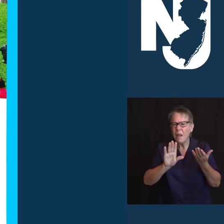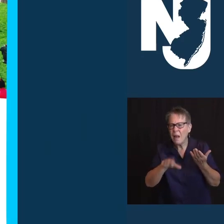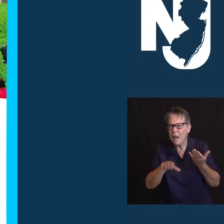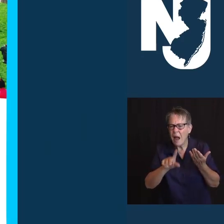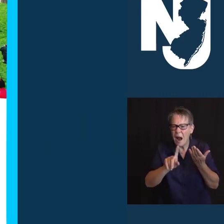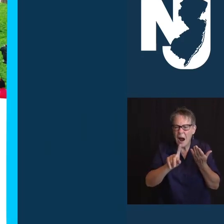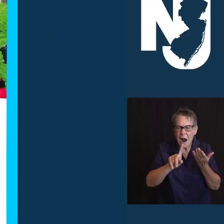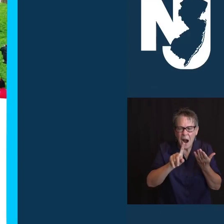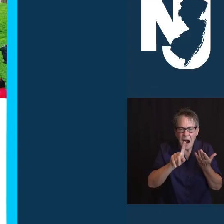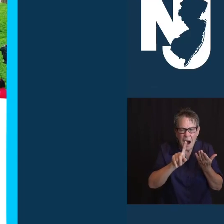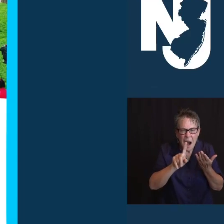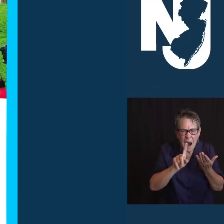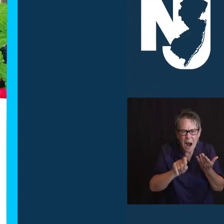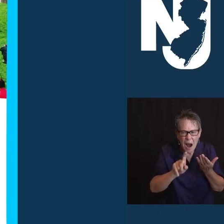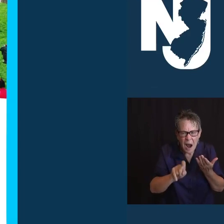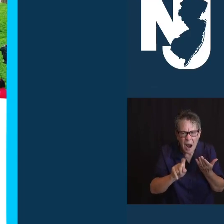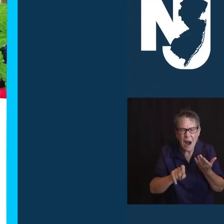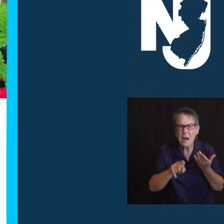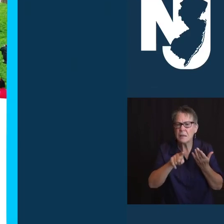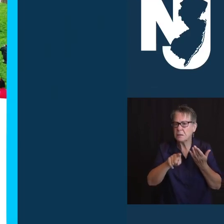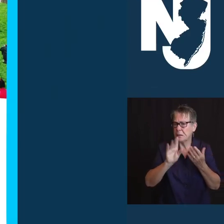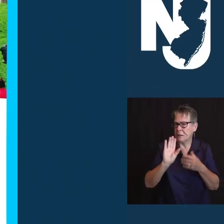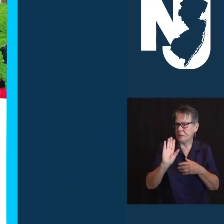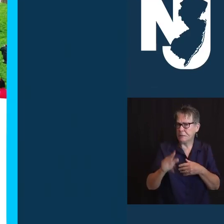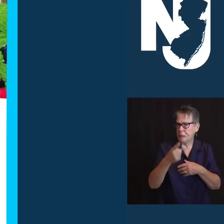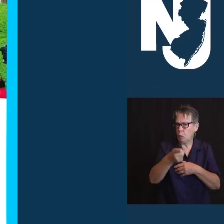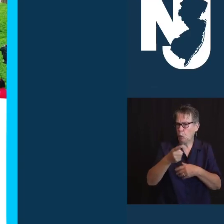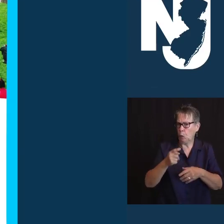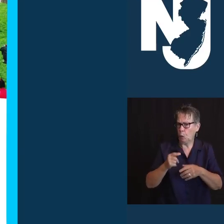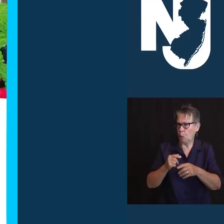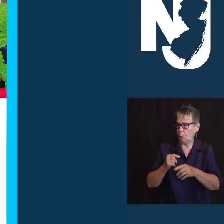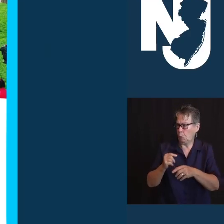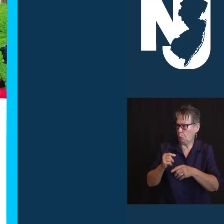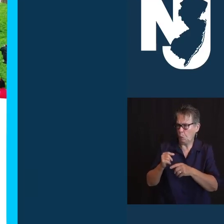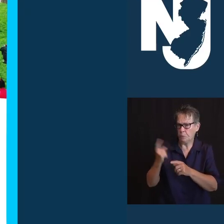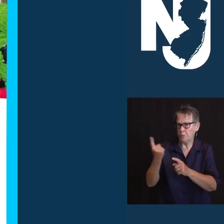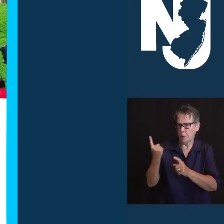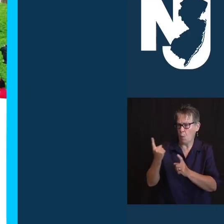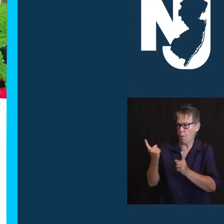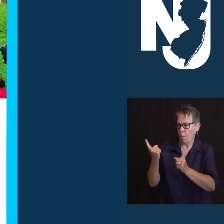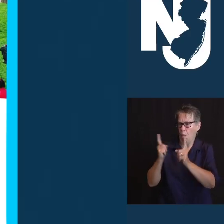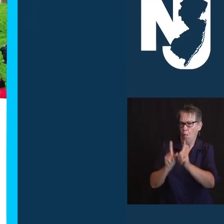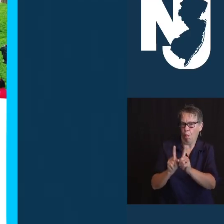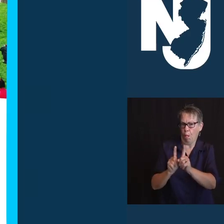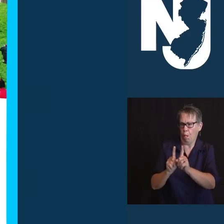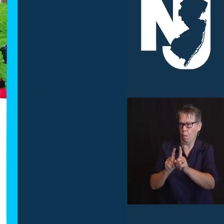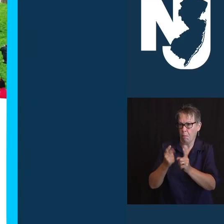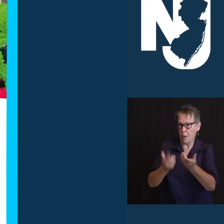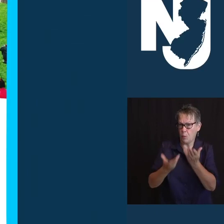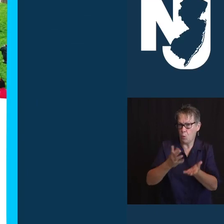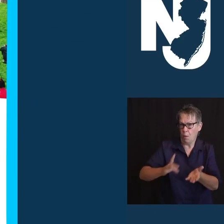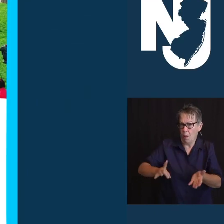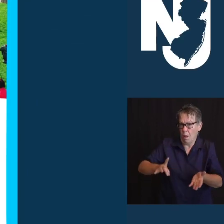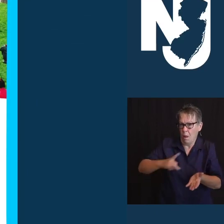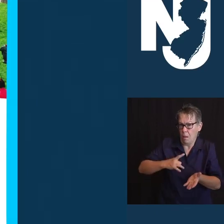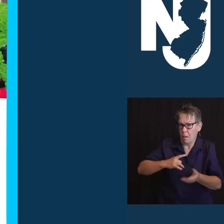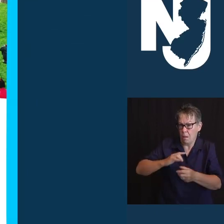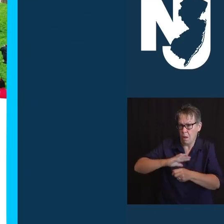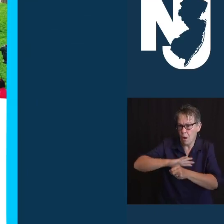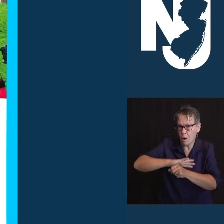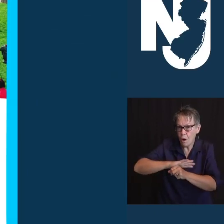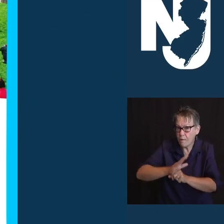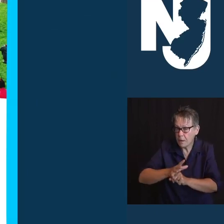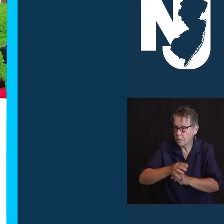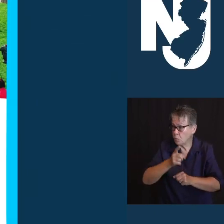days before you first had symptoms. If you don't have symptoms, they will ask about your activity for those 2